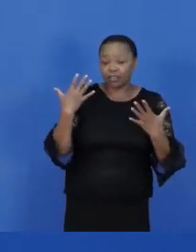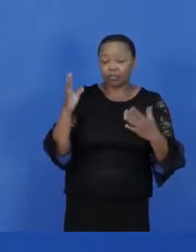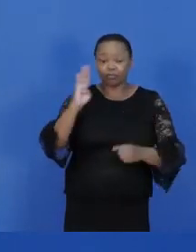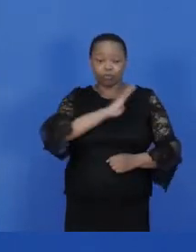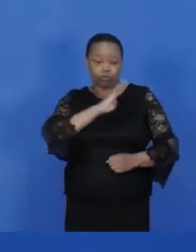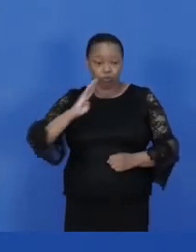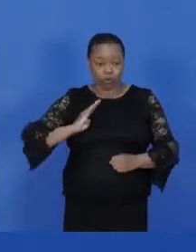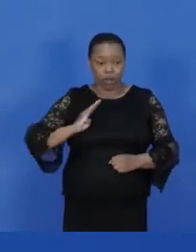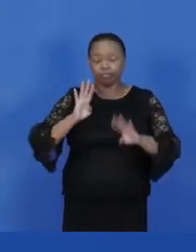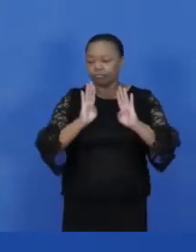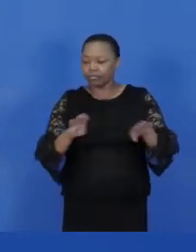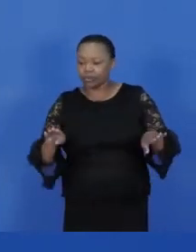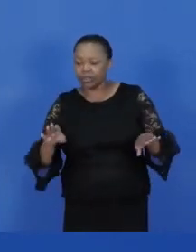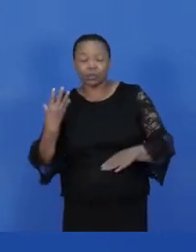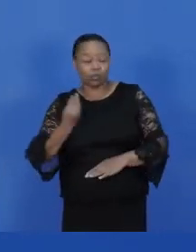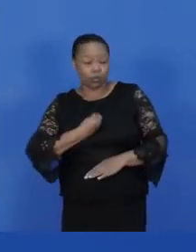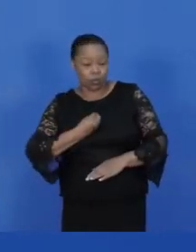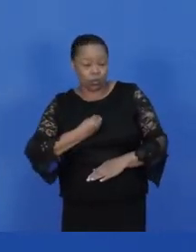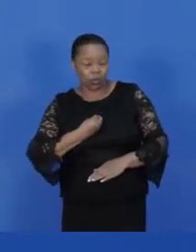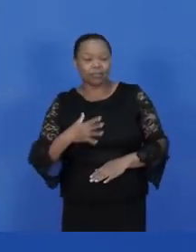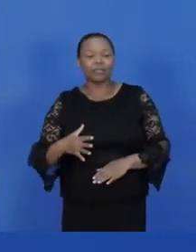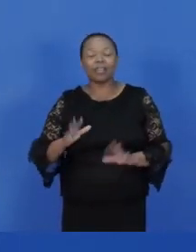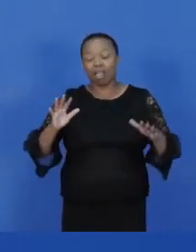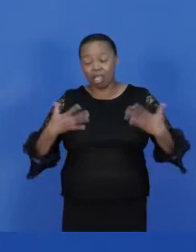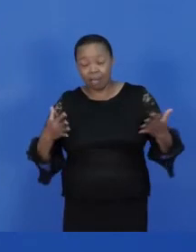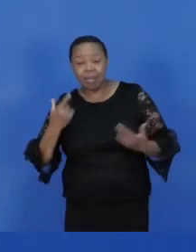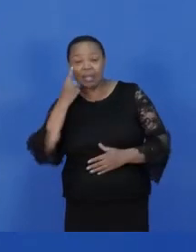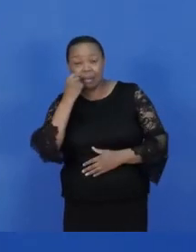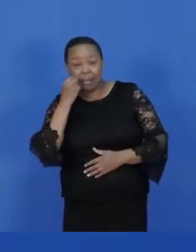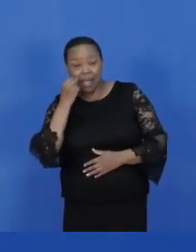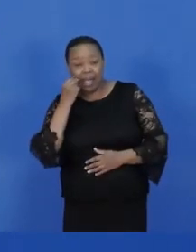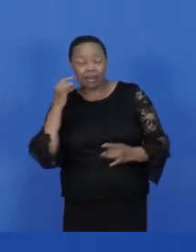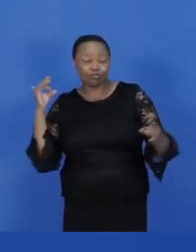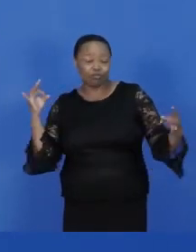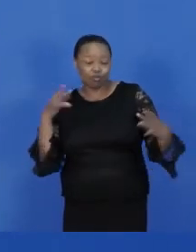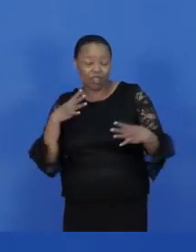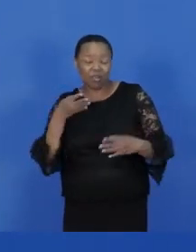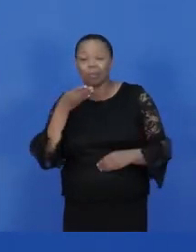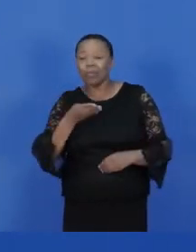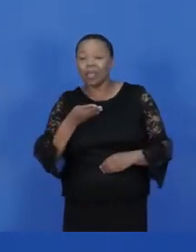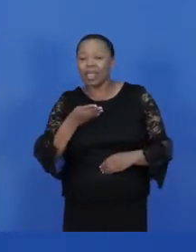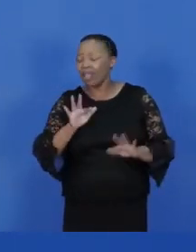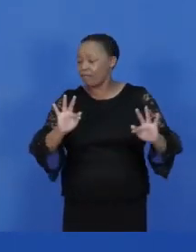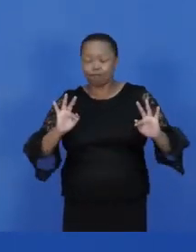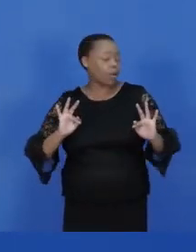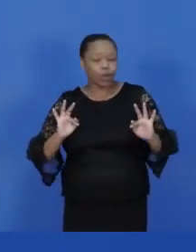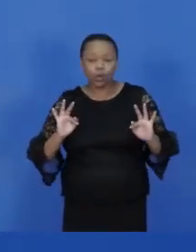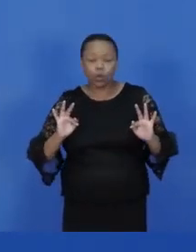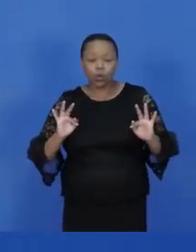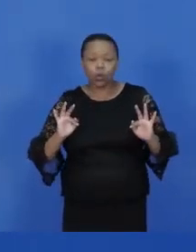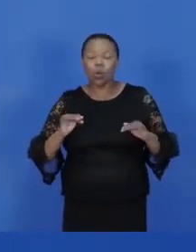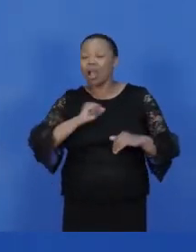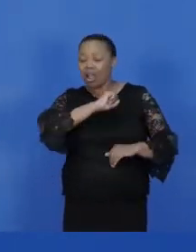of the warrior. So are the children of one's youth. Happy is the man whose quiver is full of them. They shall not be ashamed. They will turn the enemy